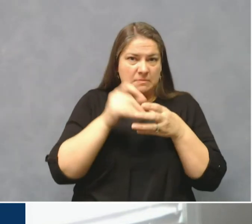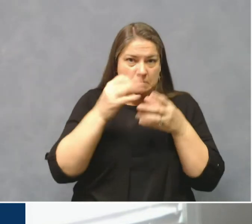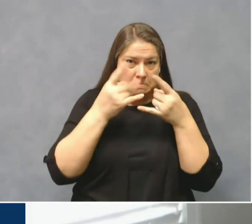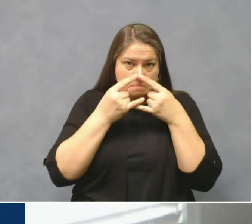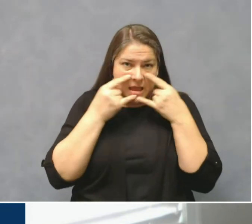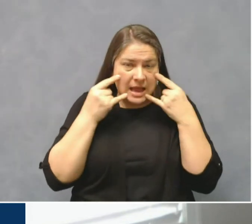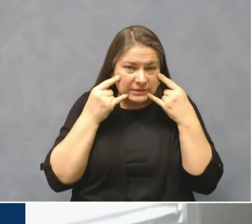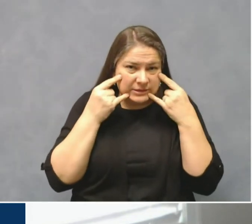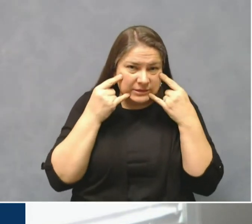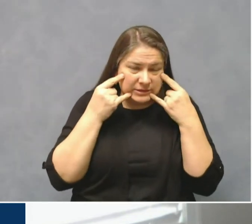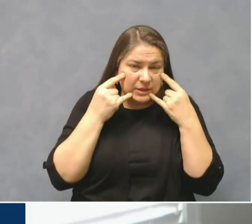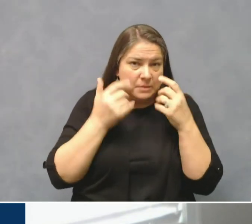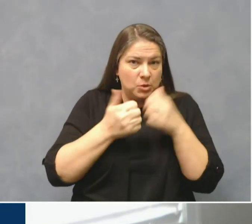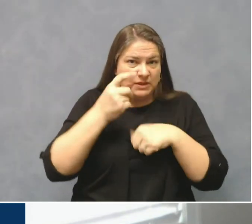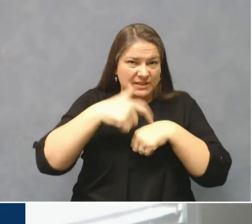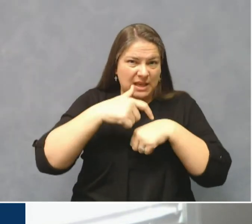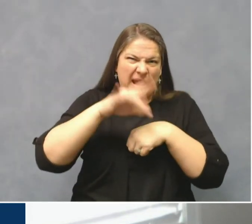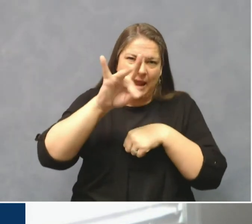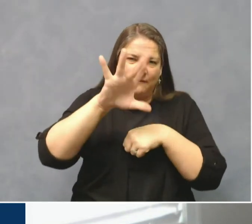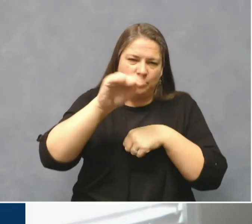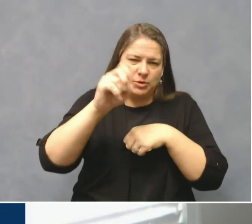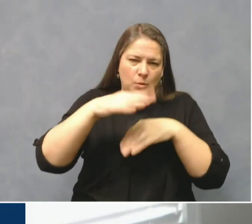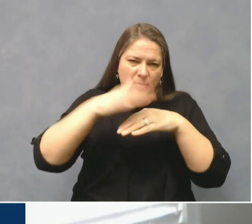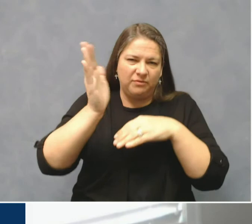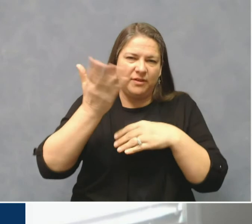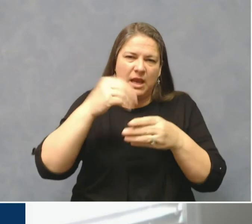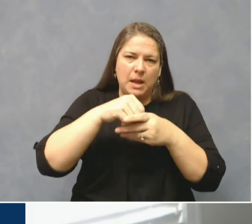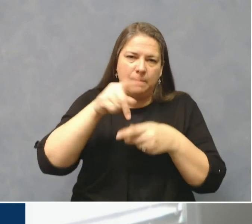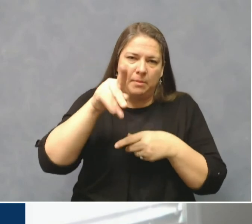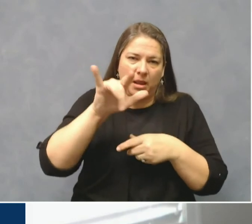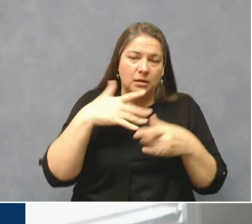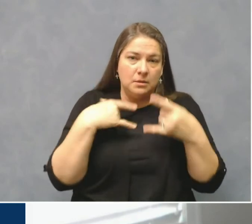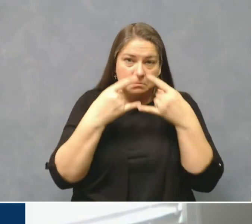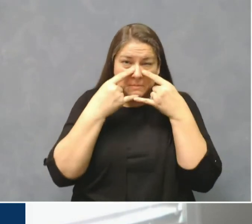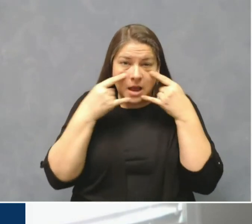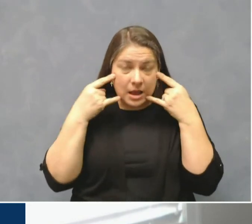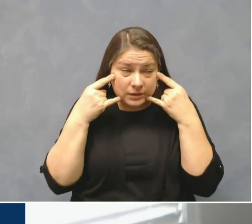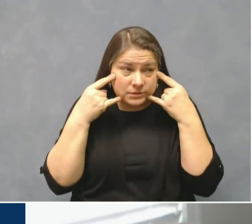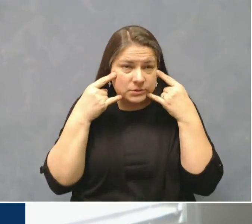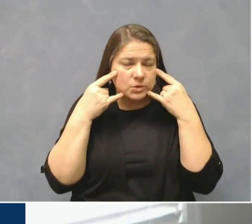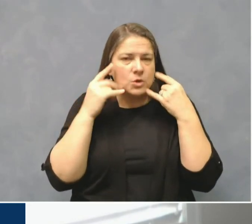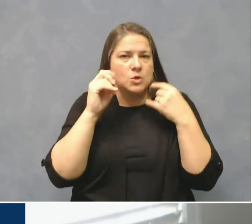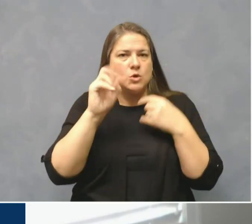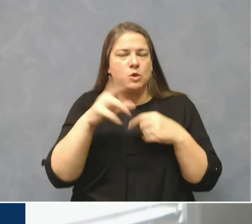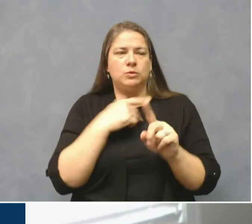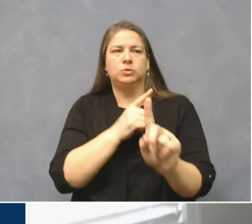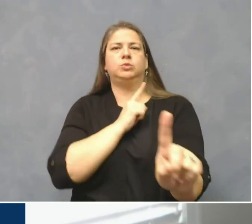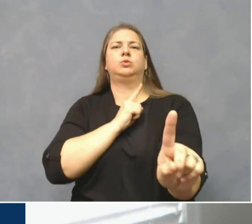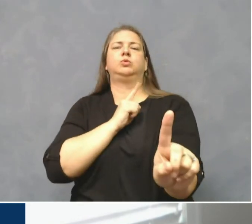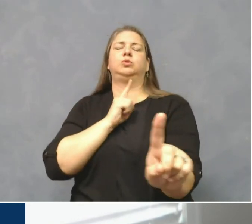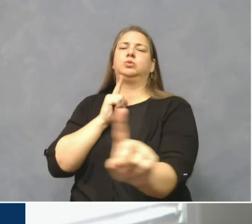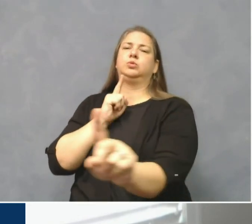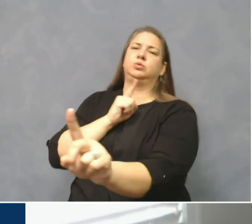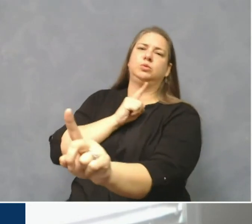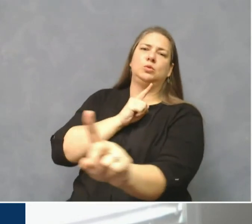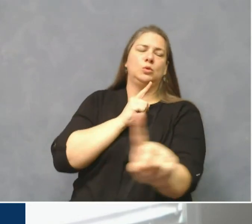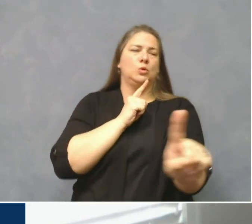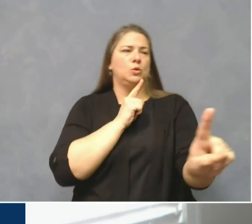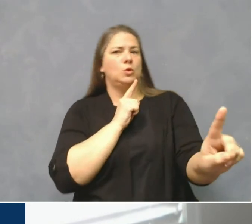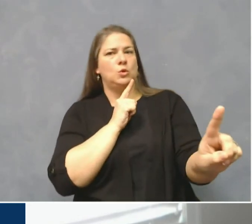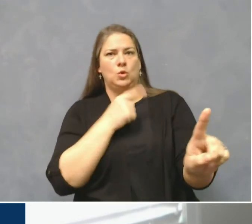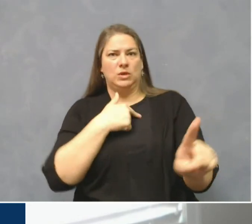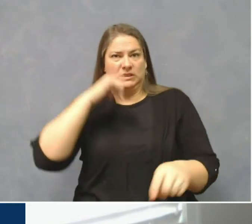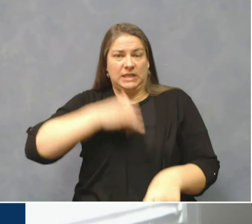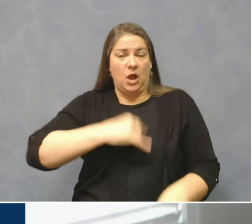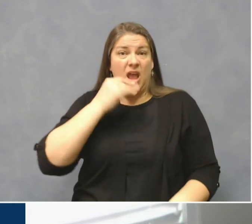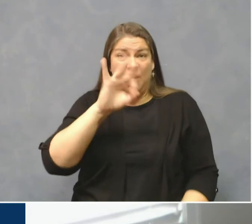the time or more when we are in public. And if we were to stay 6 feet or more away from each other and not leave the house if we're sick,